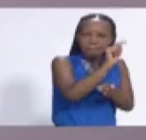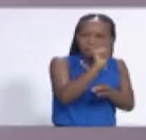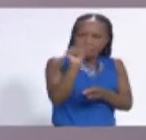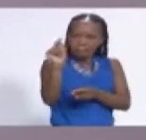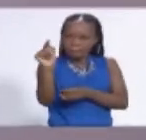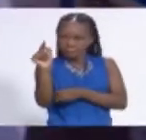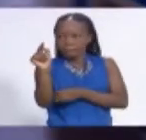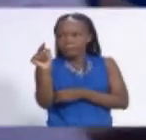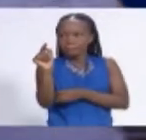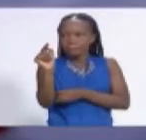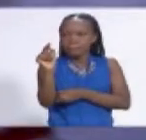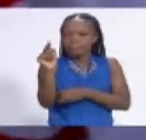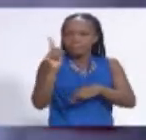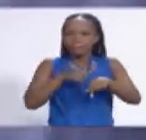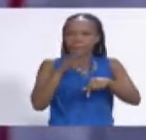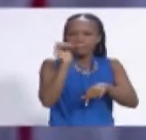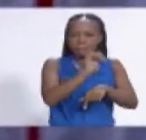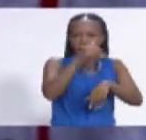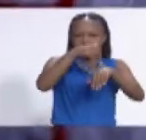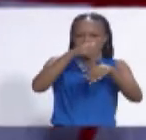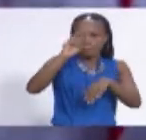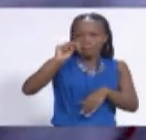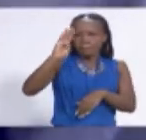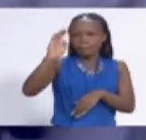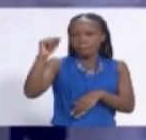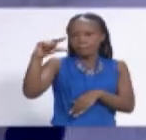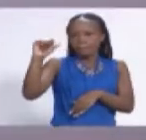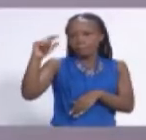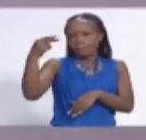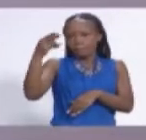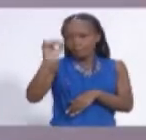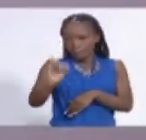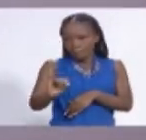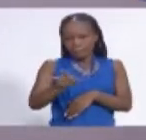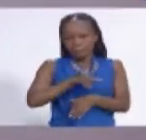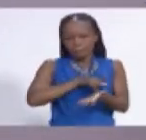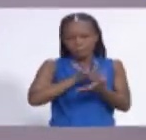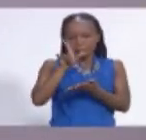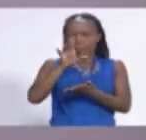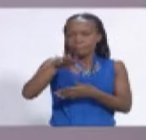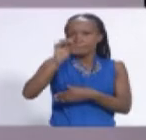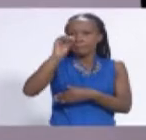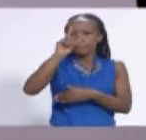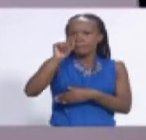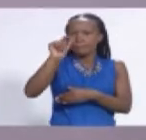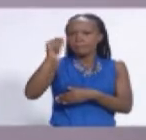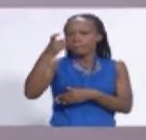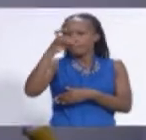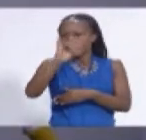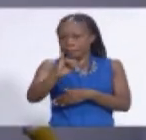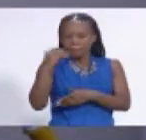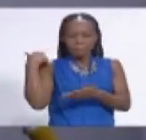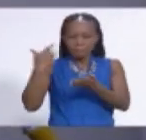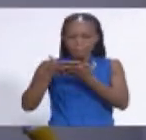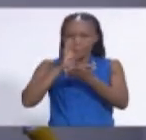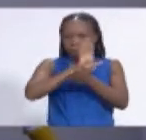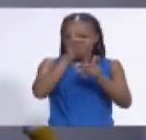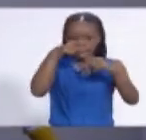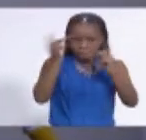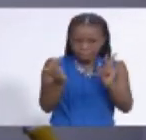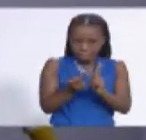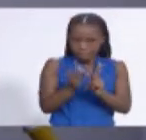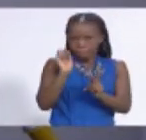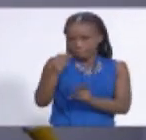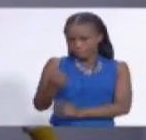Mbagathi Hospital. In these 8 days, she might have boarded a plane and taken a taxi from JKIA to her location. She might